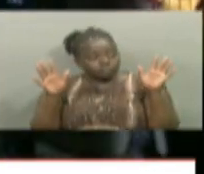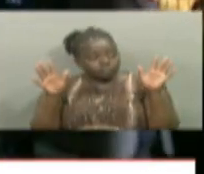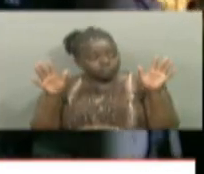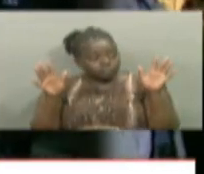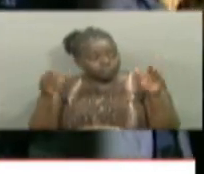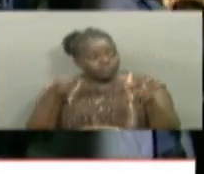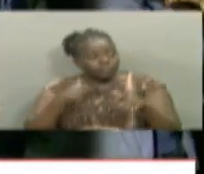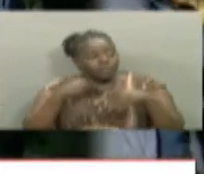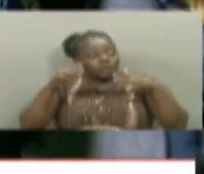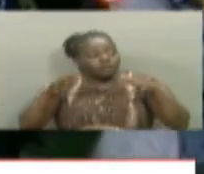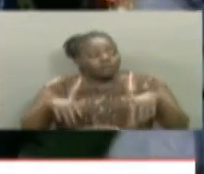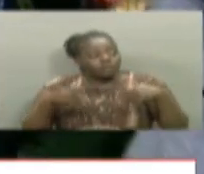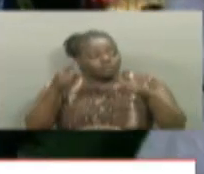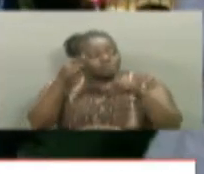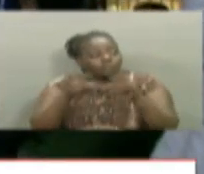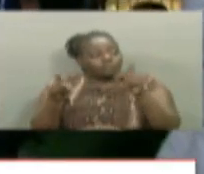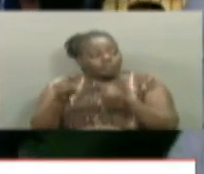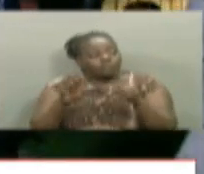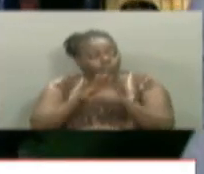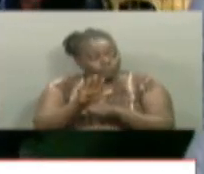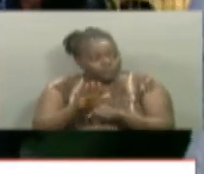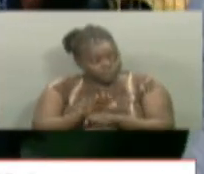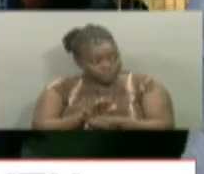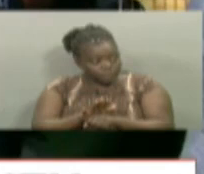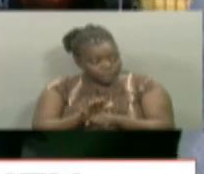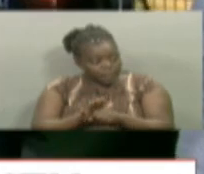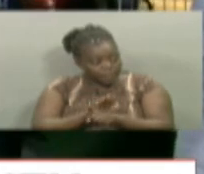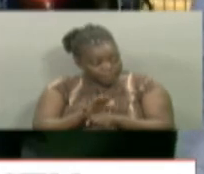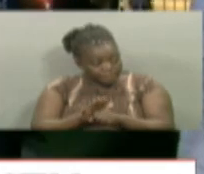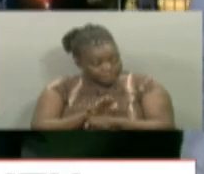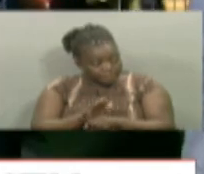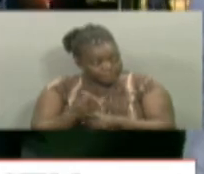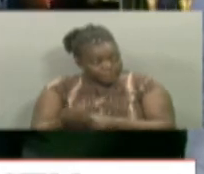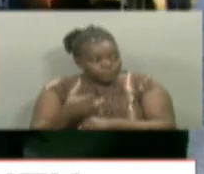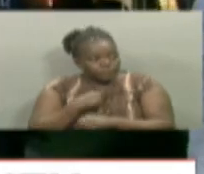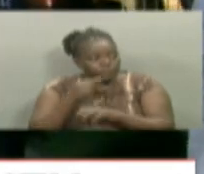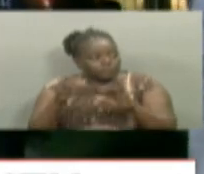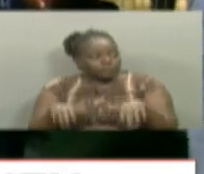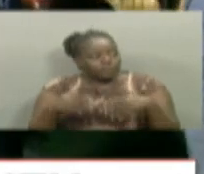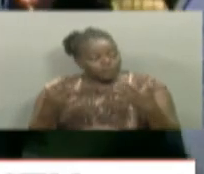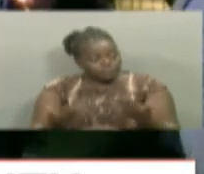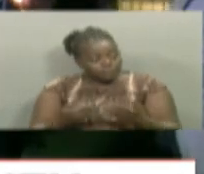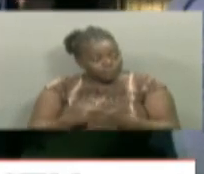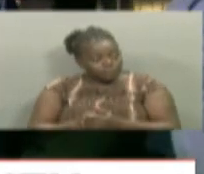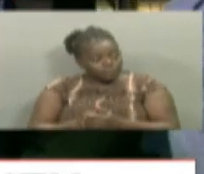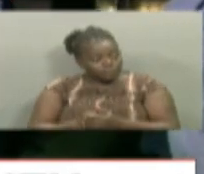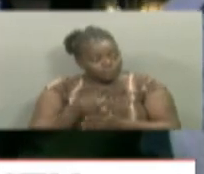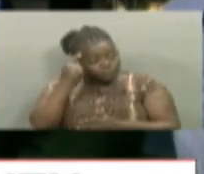so grateful to the people of Kasese for the way we are running. I'm so grateful to the people of Kasese